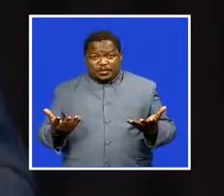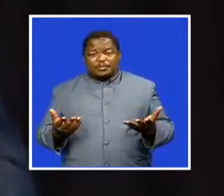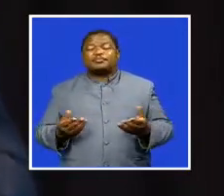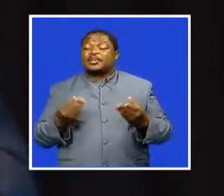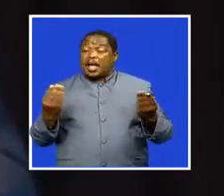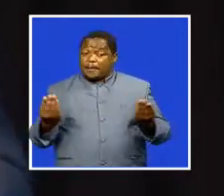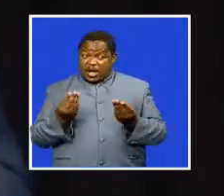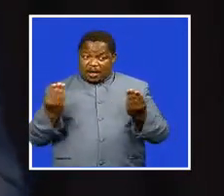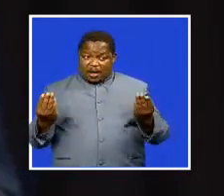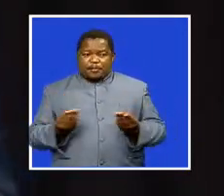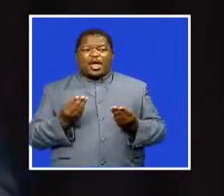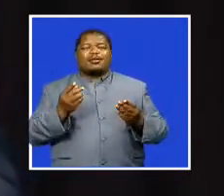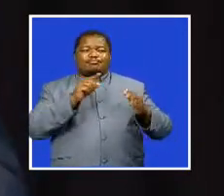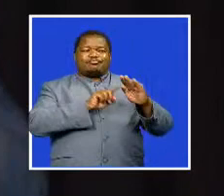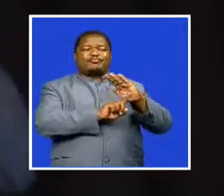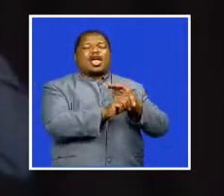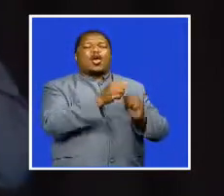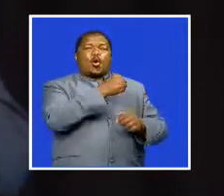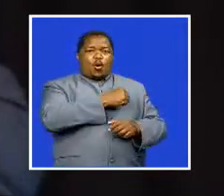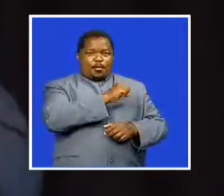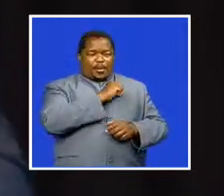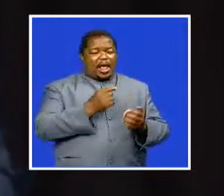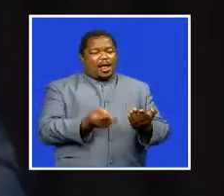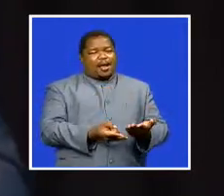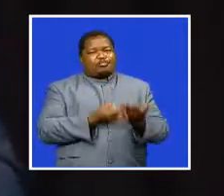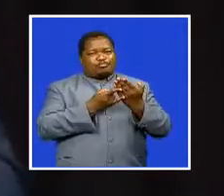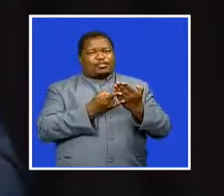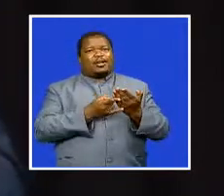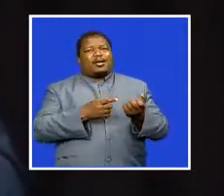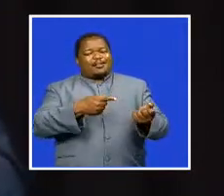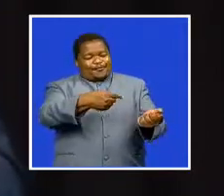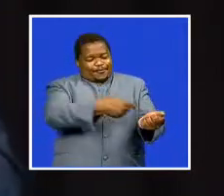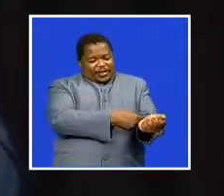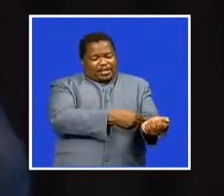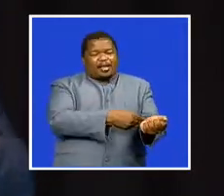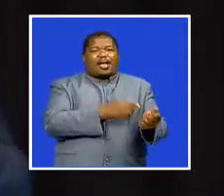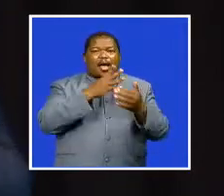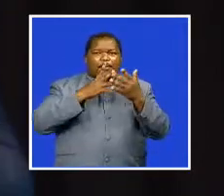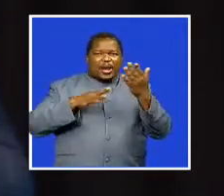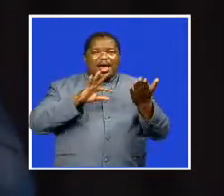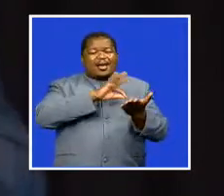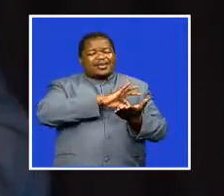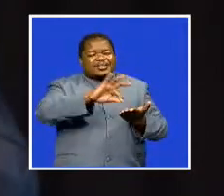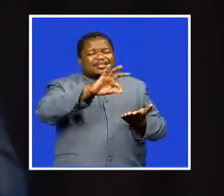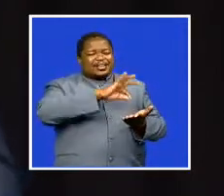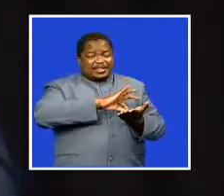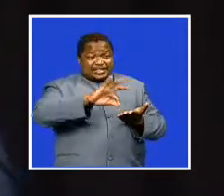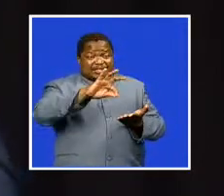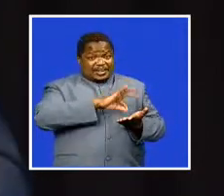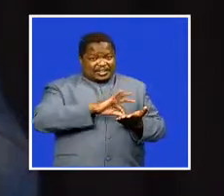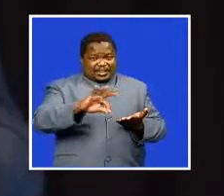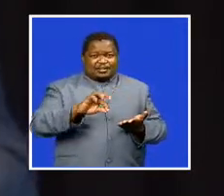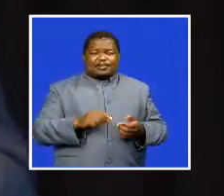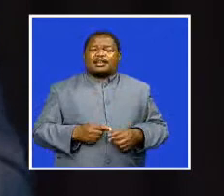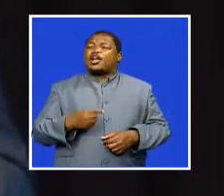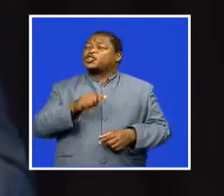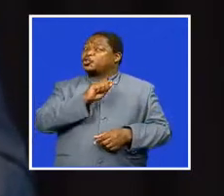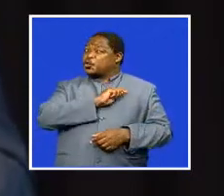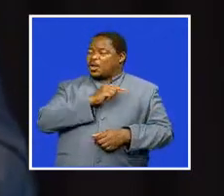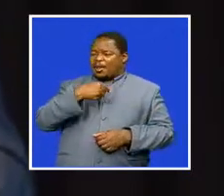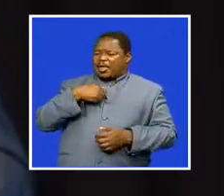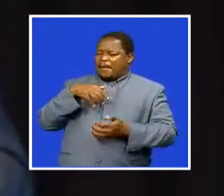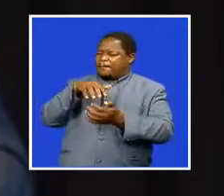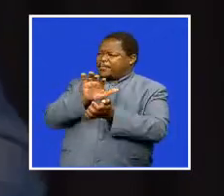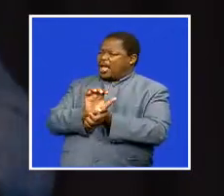kuyodala ngesingisi dialysis lokugeza letiso nami ngimangele ukuthi sebaninganga abantu lesebadzinga lolusito